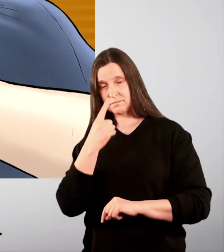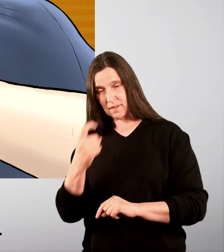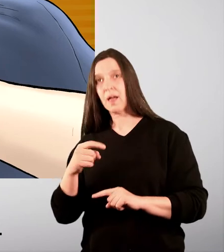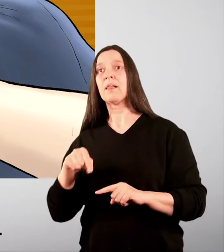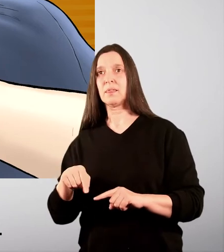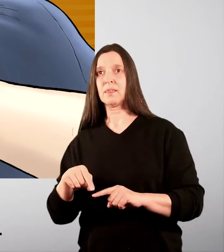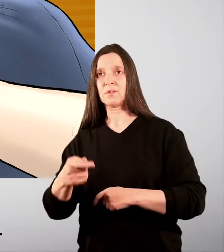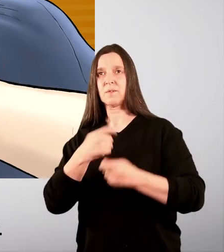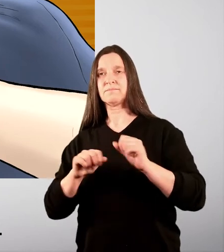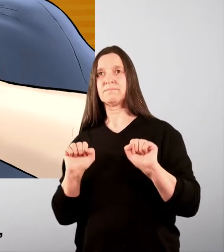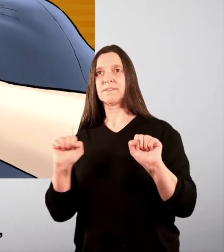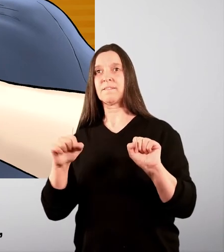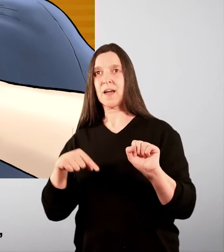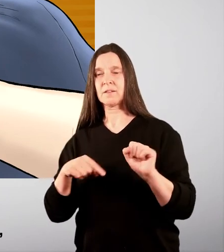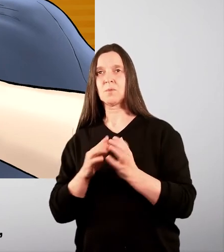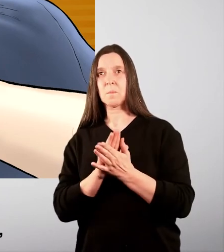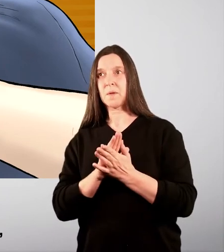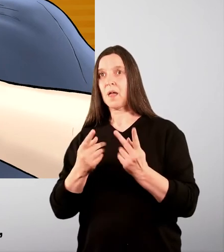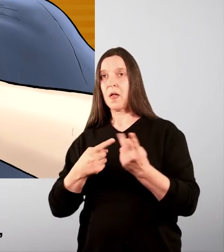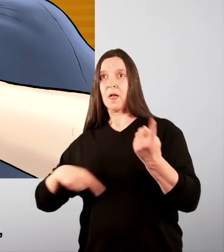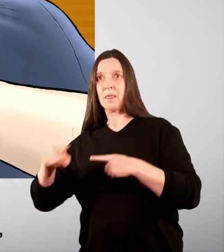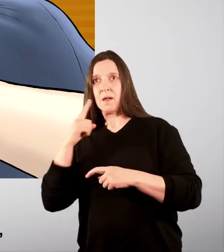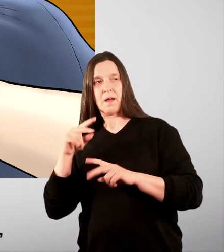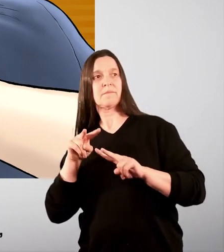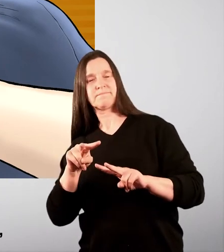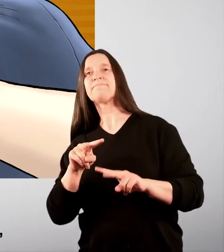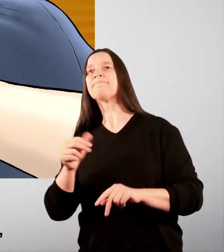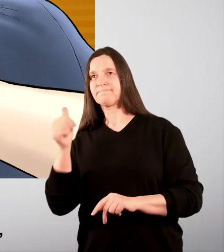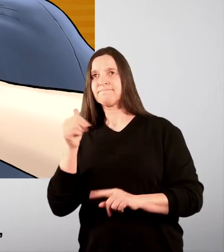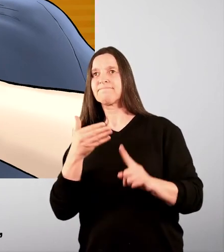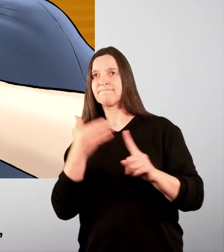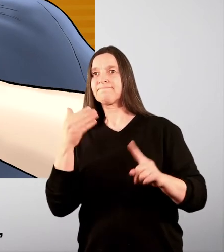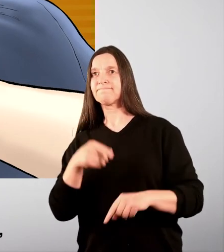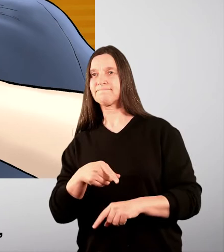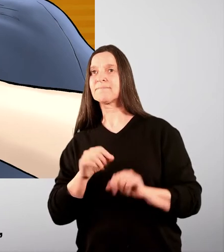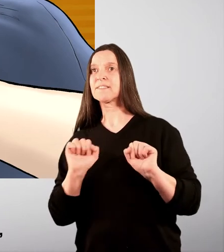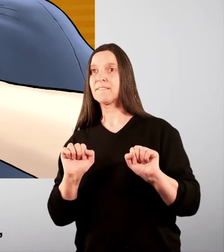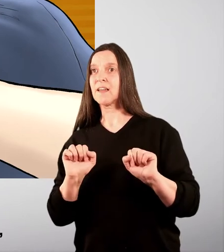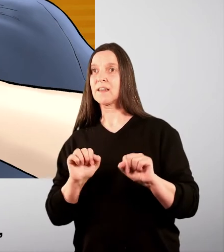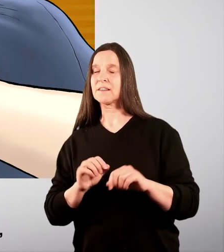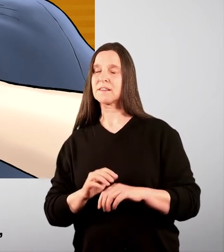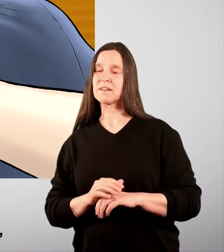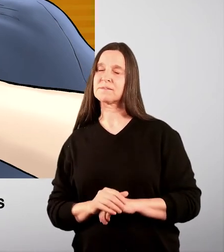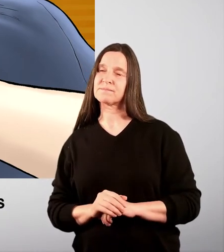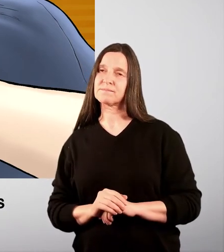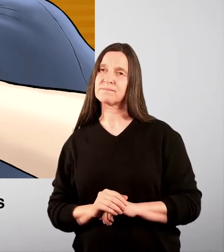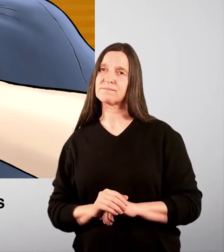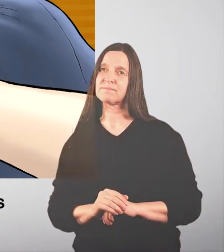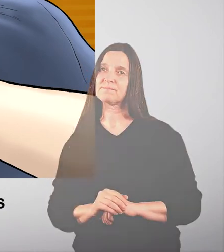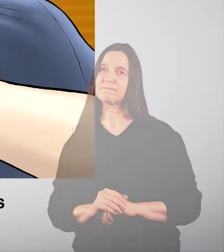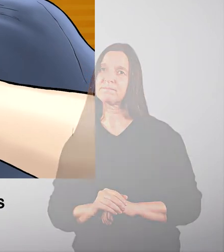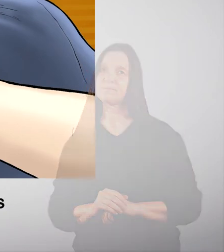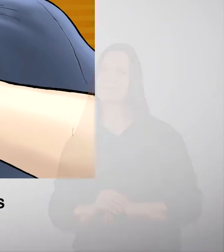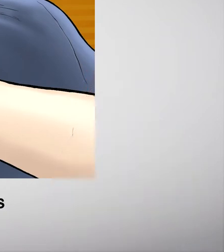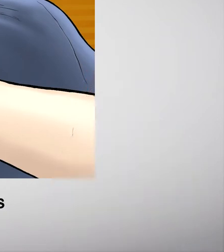struck first. He's not touched you yet, but his intention to strike you made you feel threatened. And after